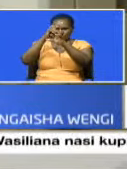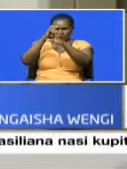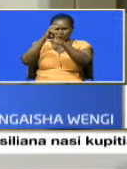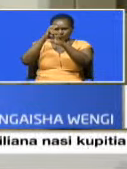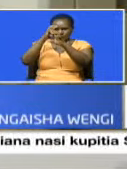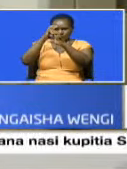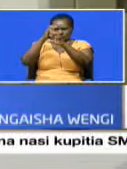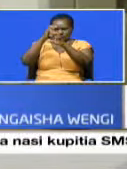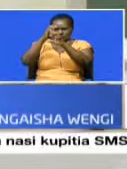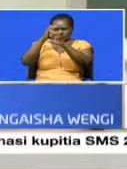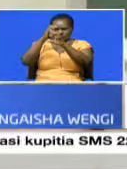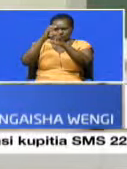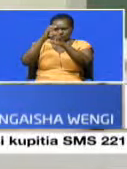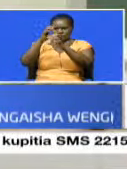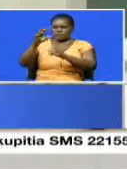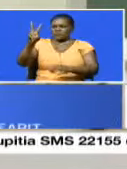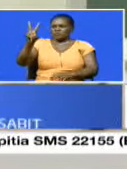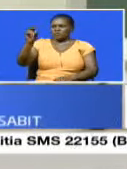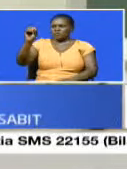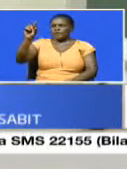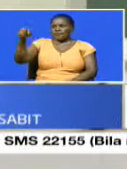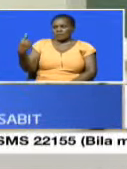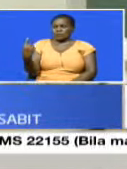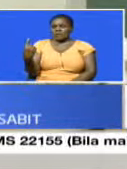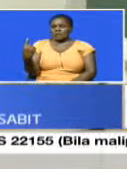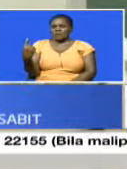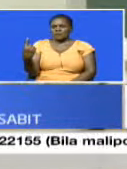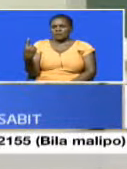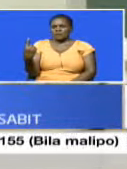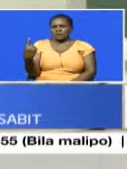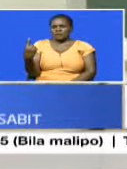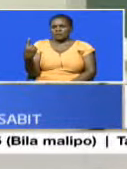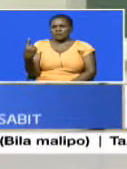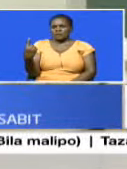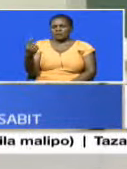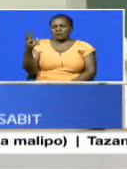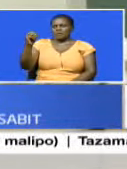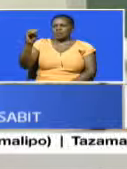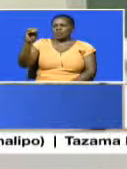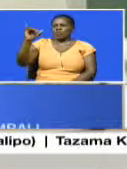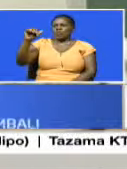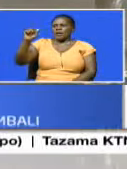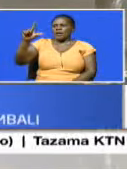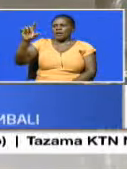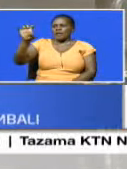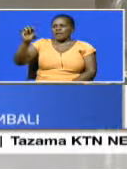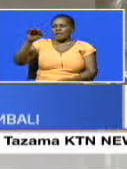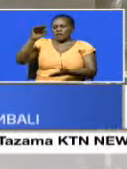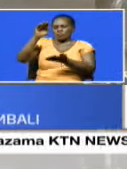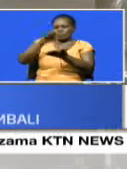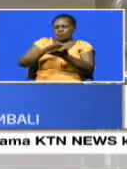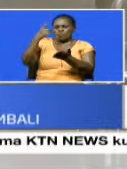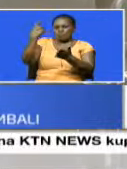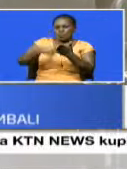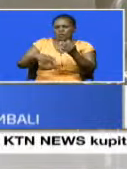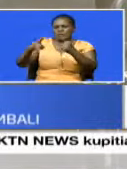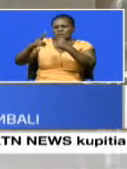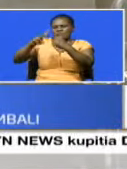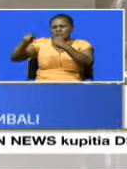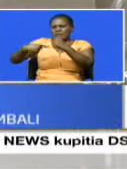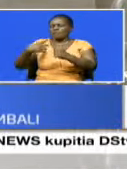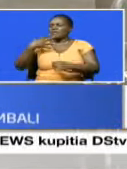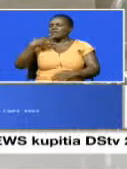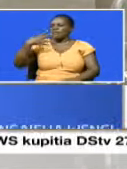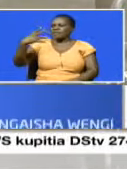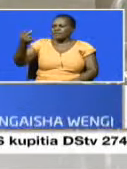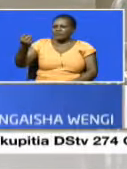is done at the cost of 20,000 Kenya shillings. But right now in Moyale, we have cut the cost to